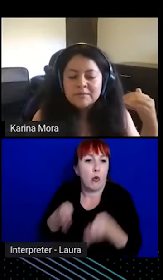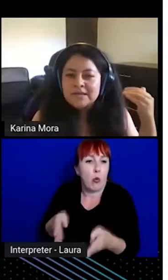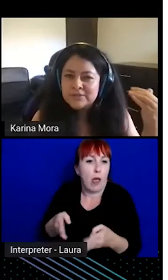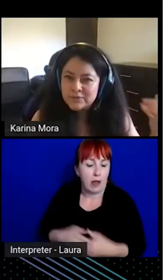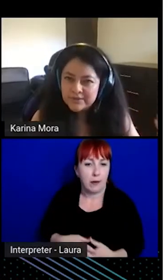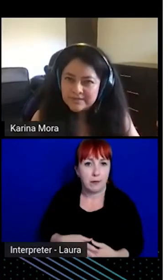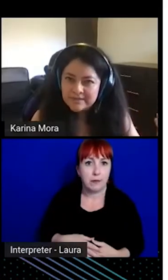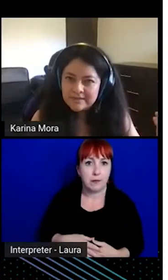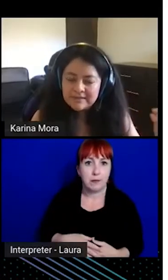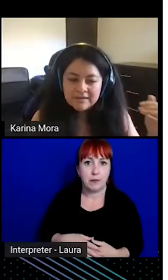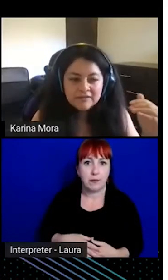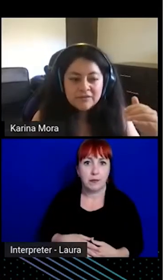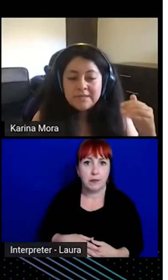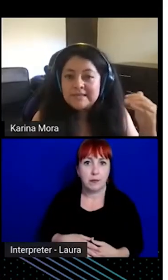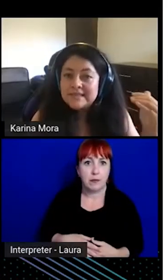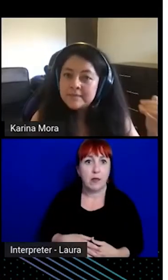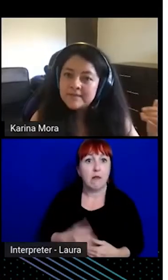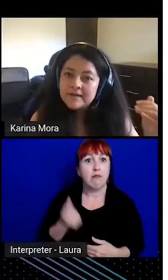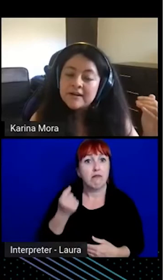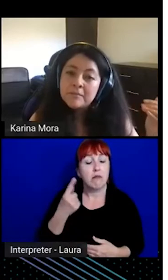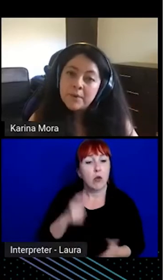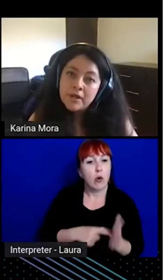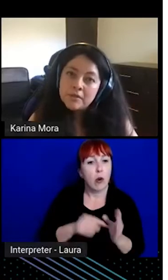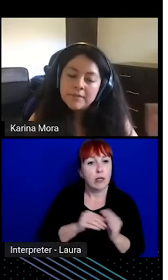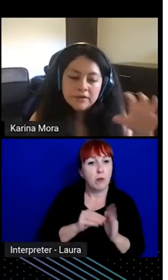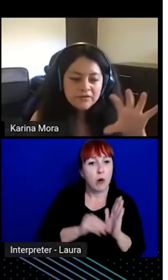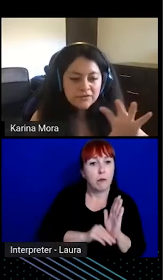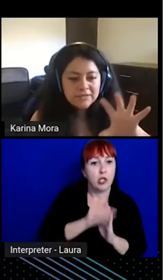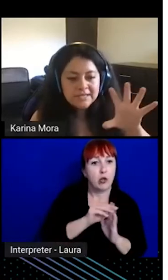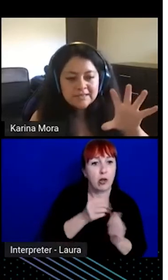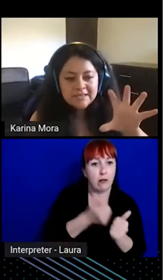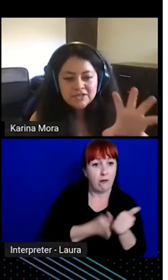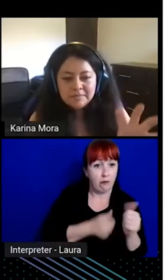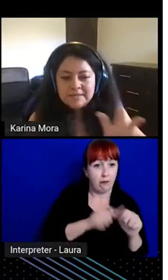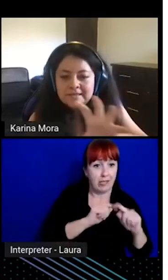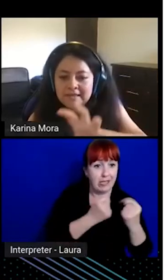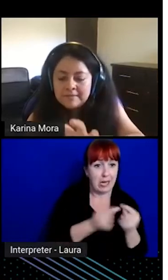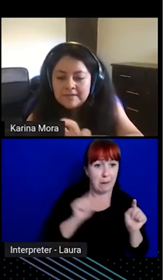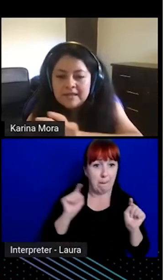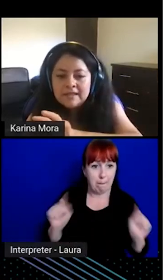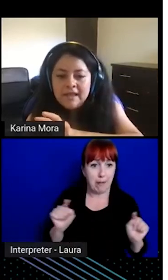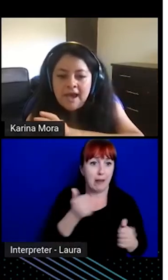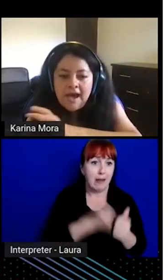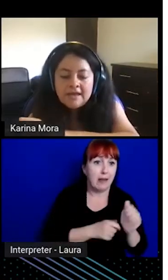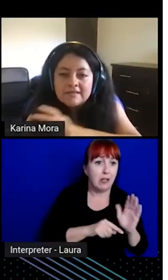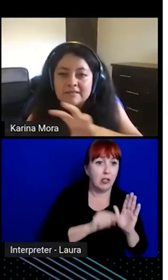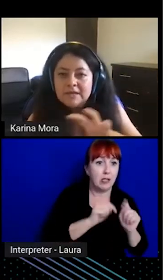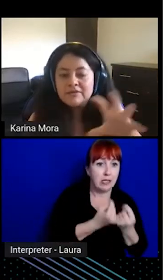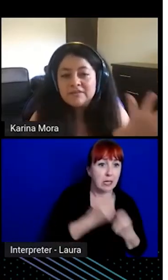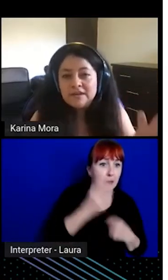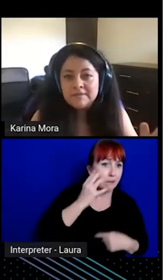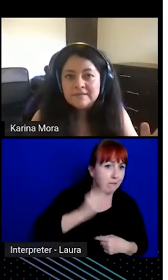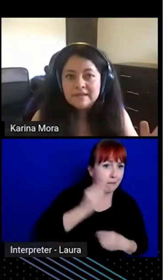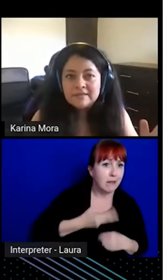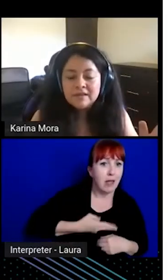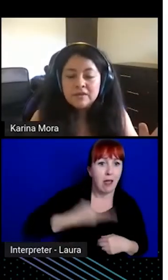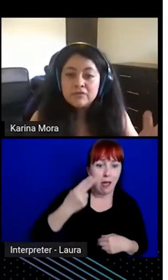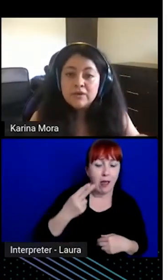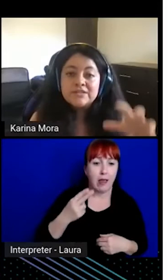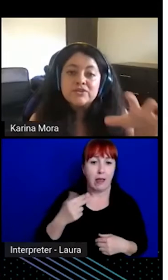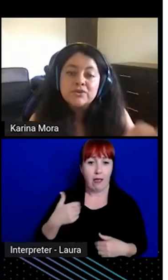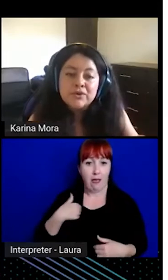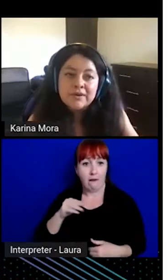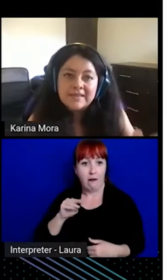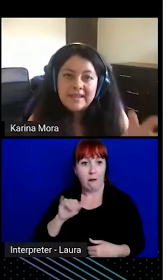requires more maturity in terms of the teams that are involved, because you need each of the teams that has these microservices